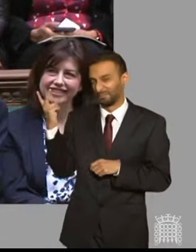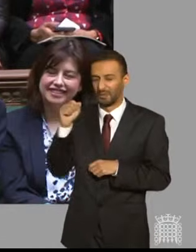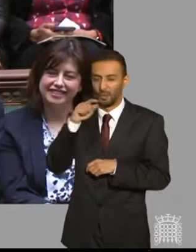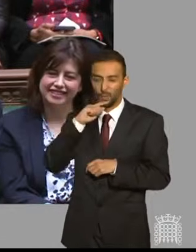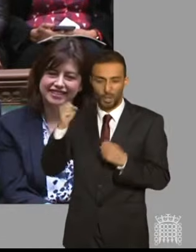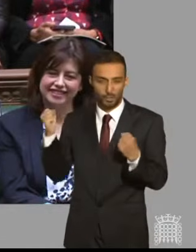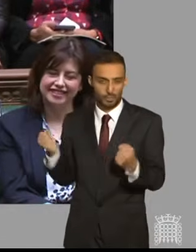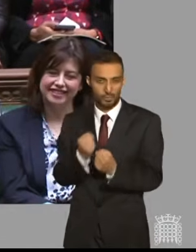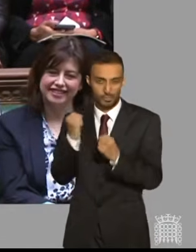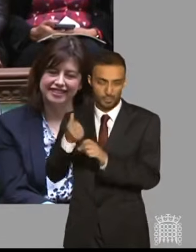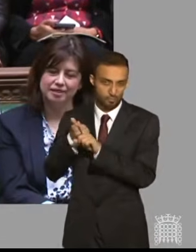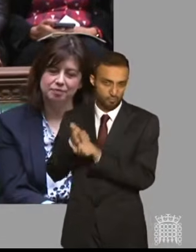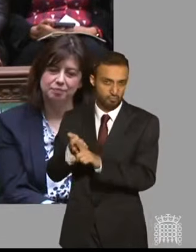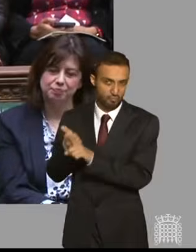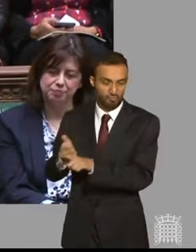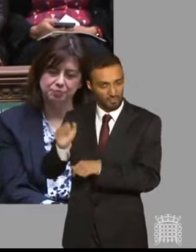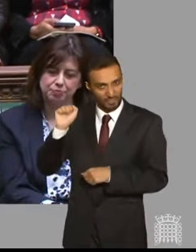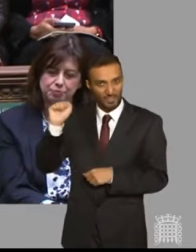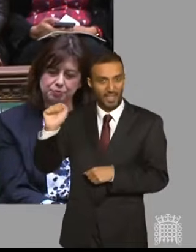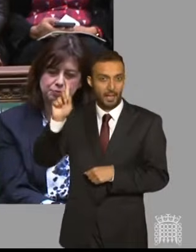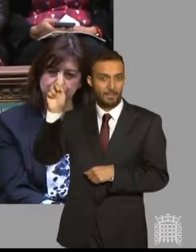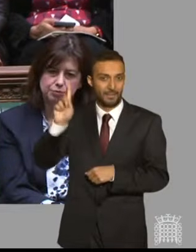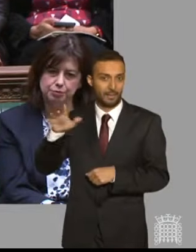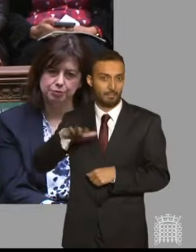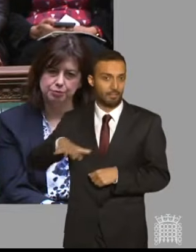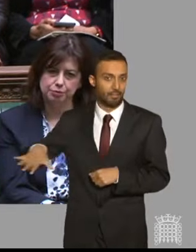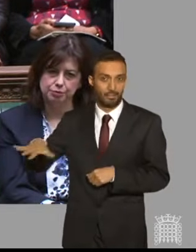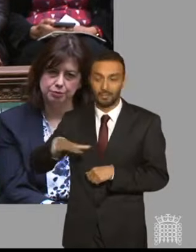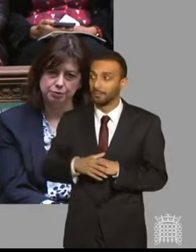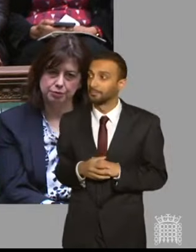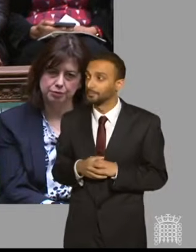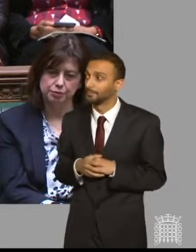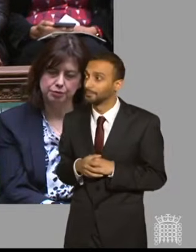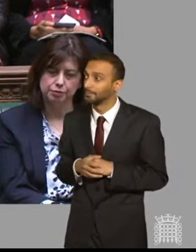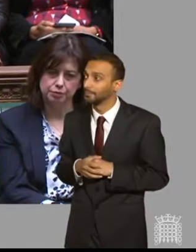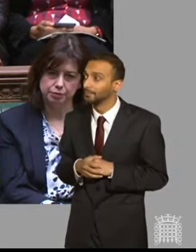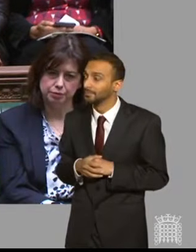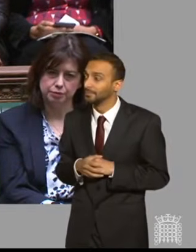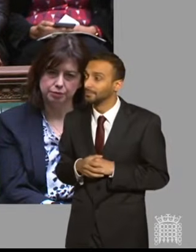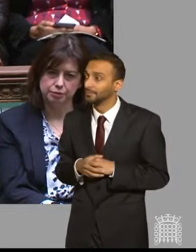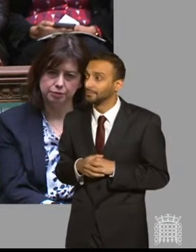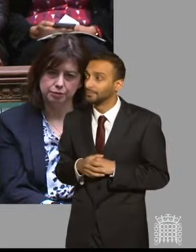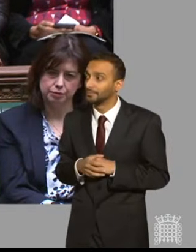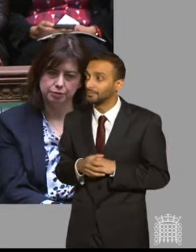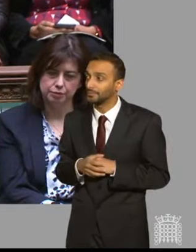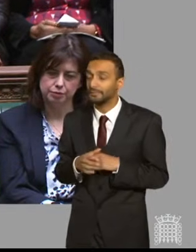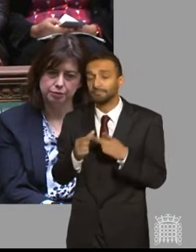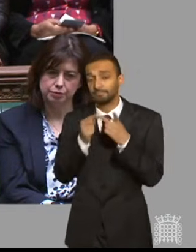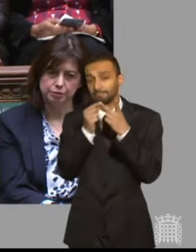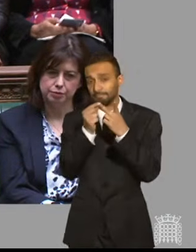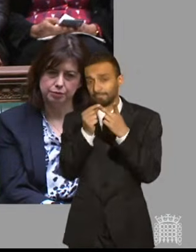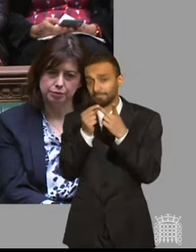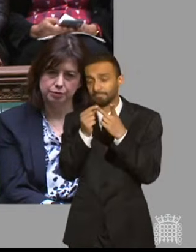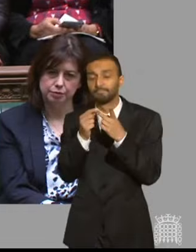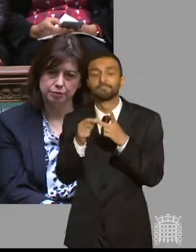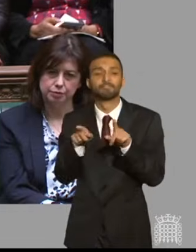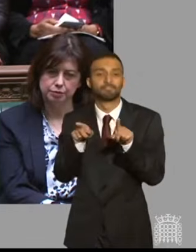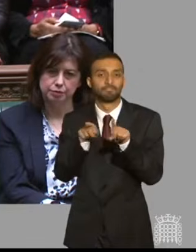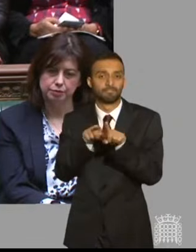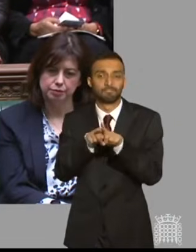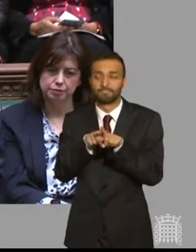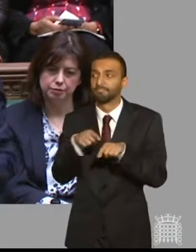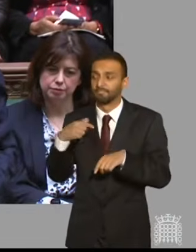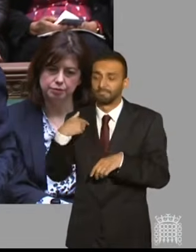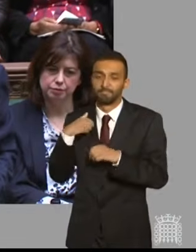On a more sombre note, Mr. Speaker, can I join with the Prime Minister? I was glad to hear what he just had to say,